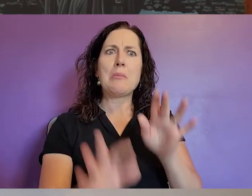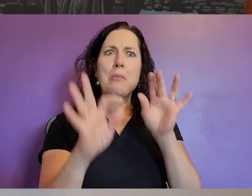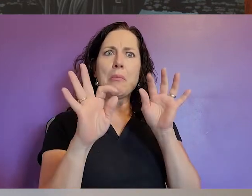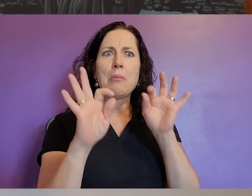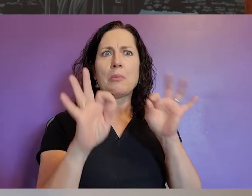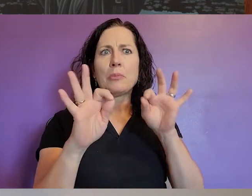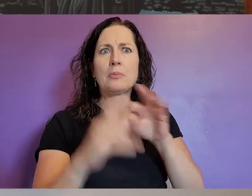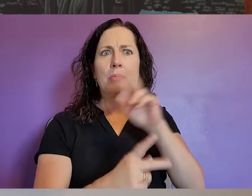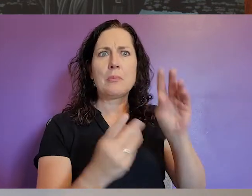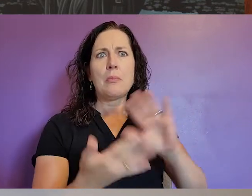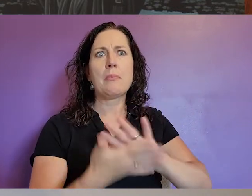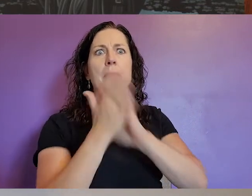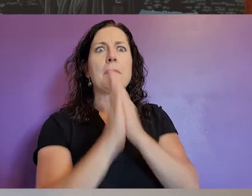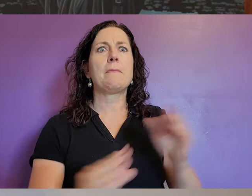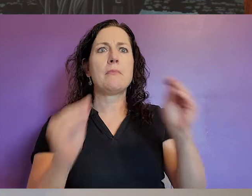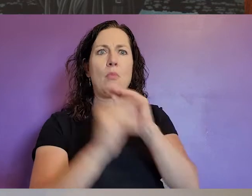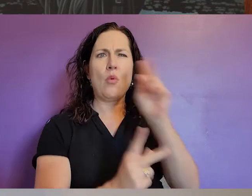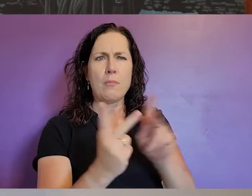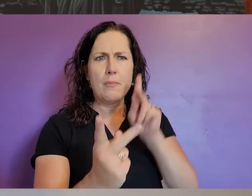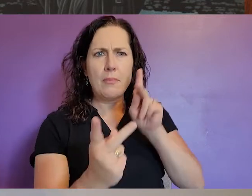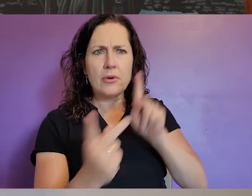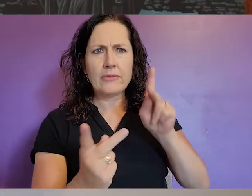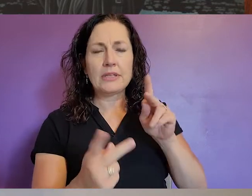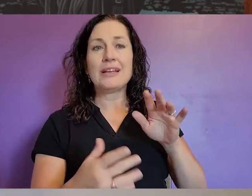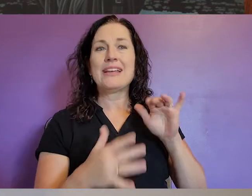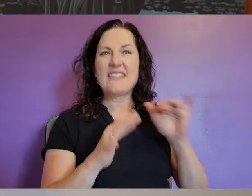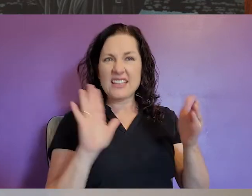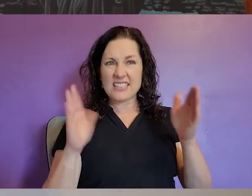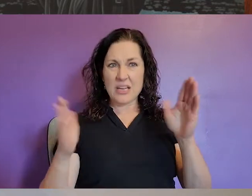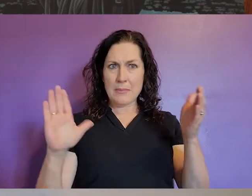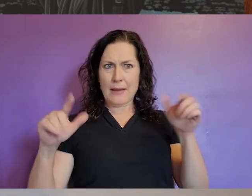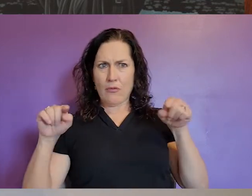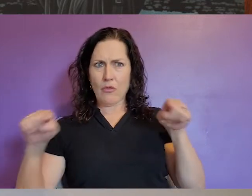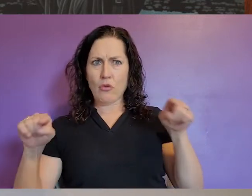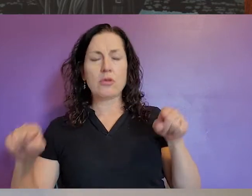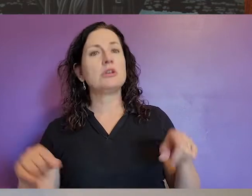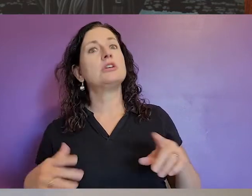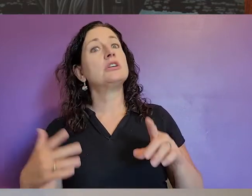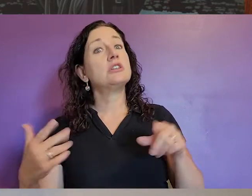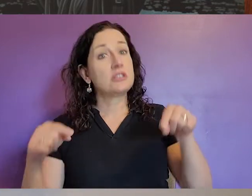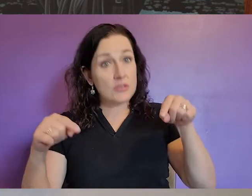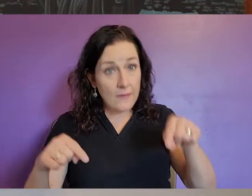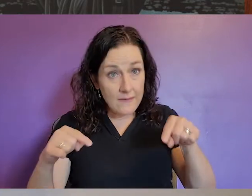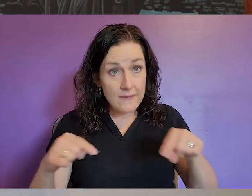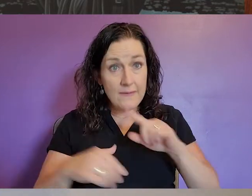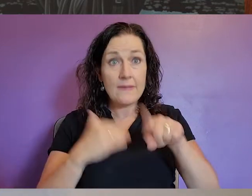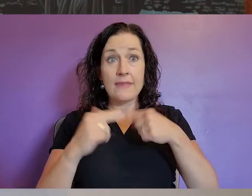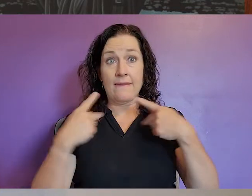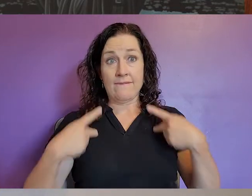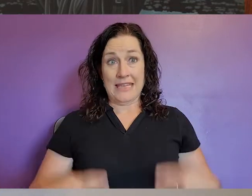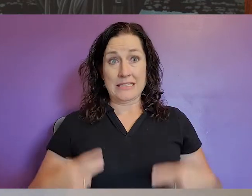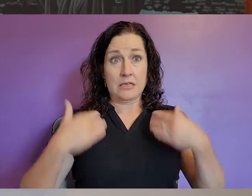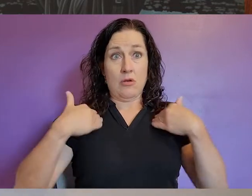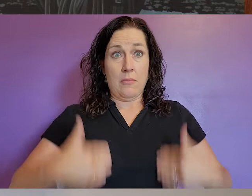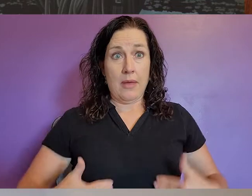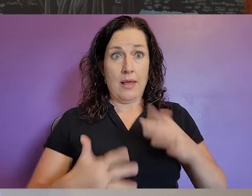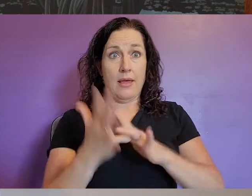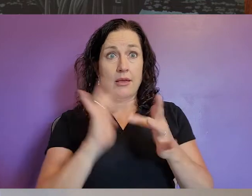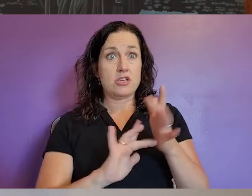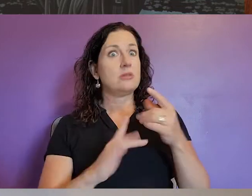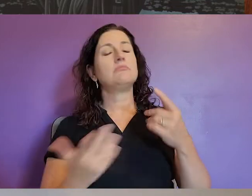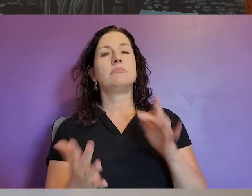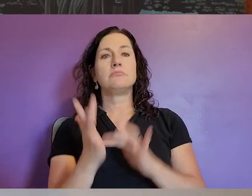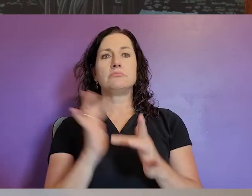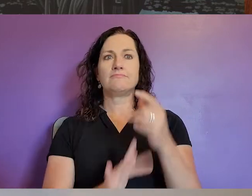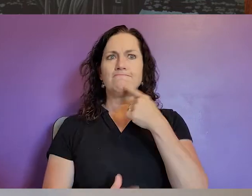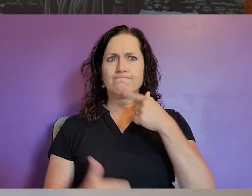is about the body, the physical Jesus saying, this is